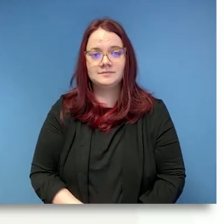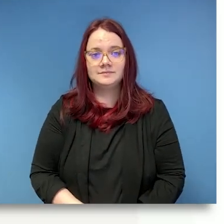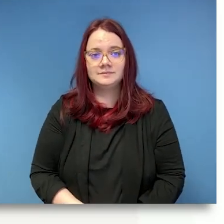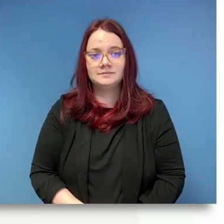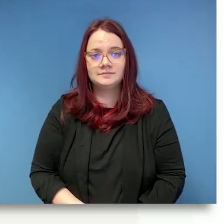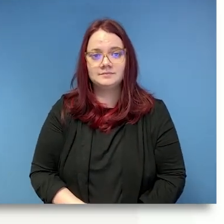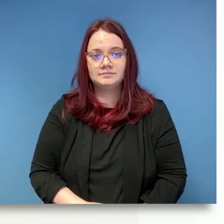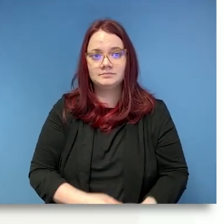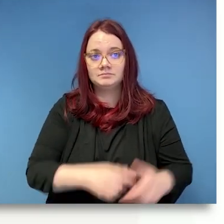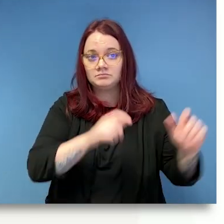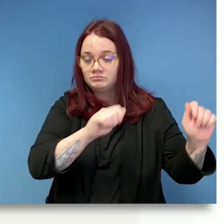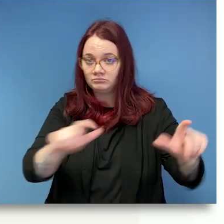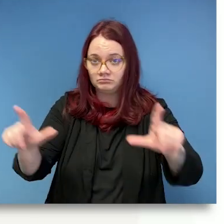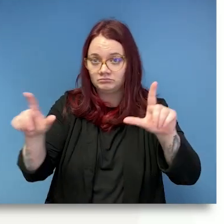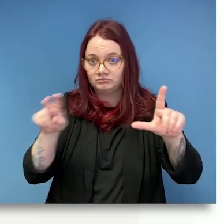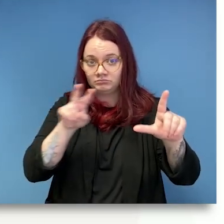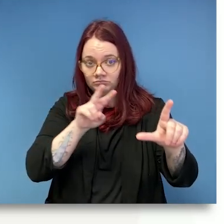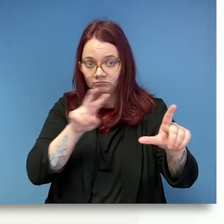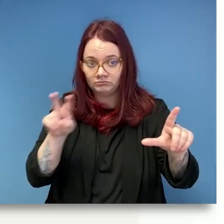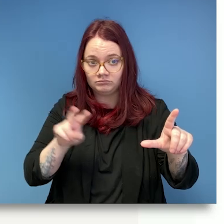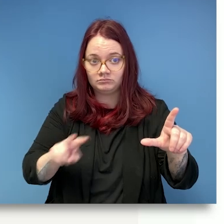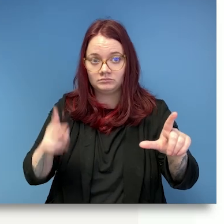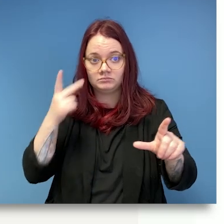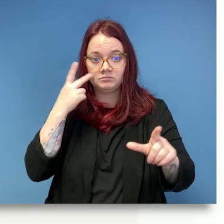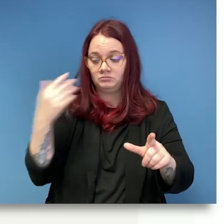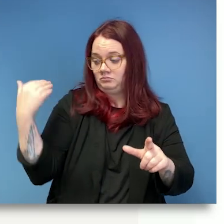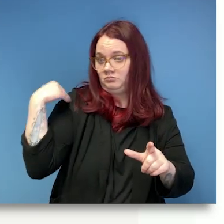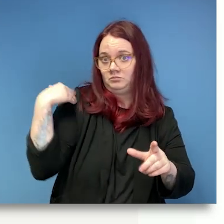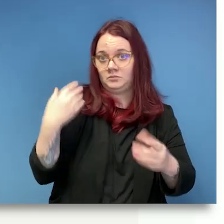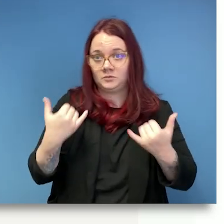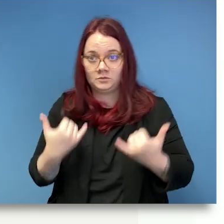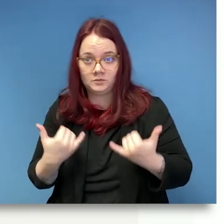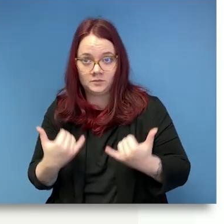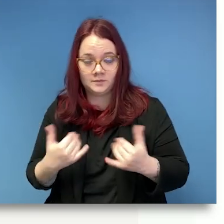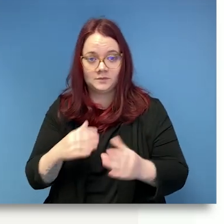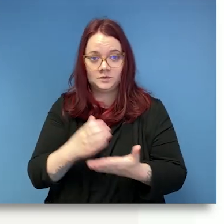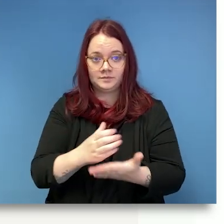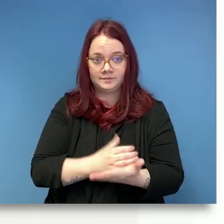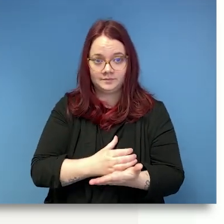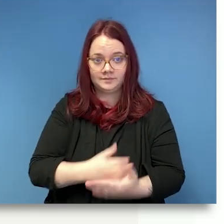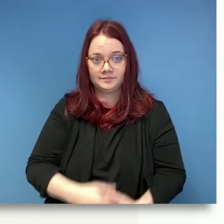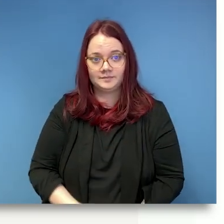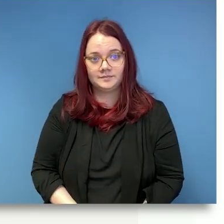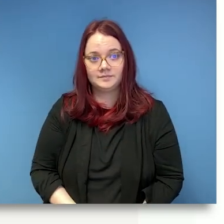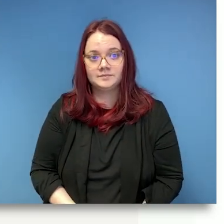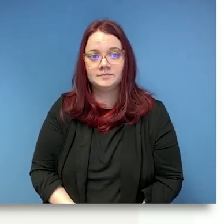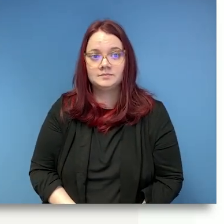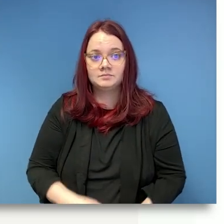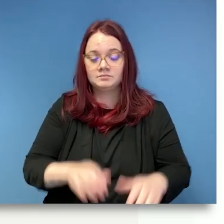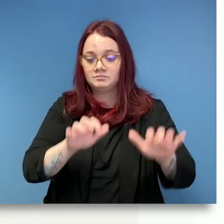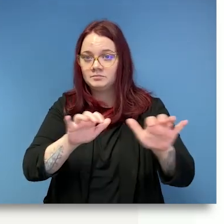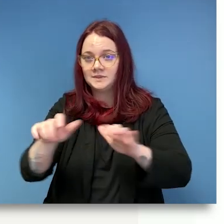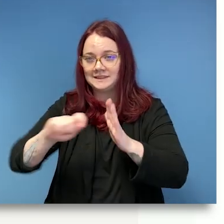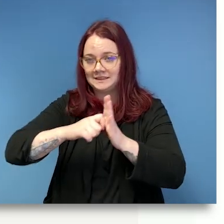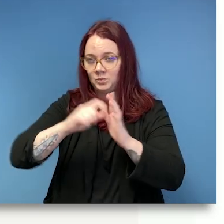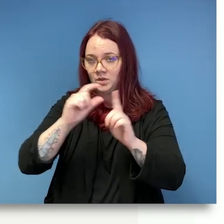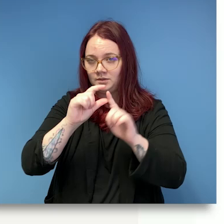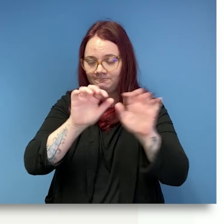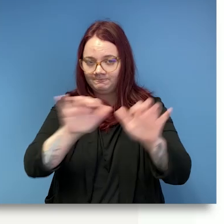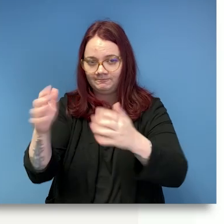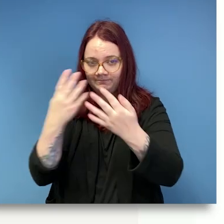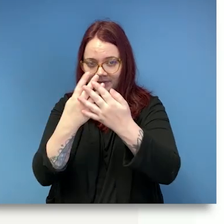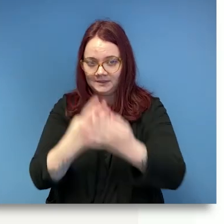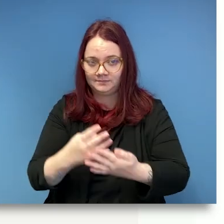In the Courses section, you can search for current or past courses. Use the keyword filter